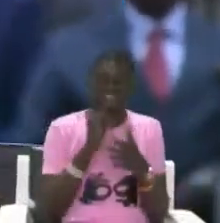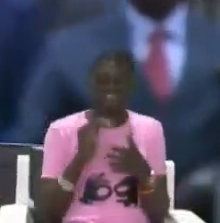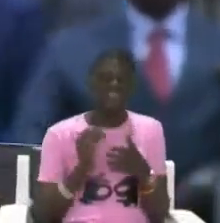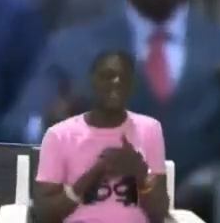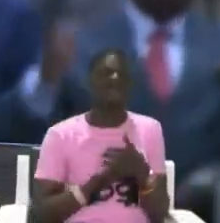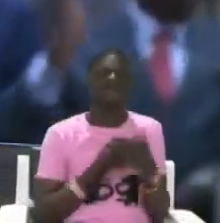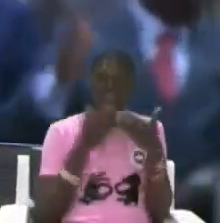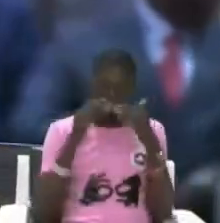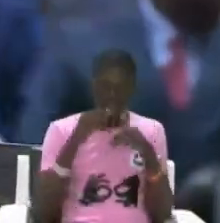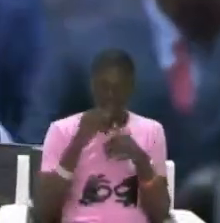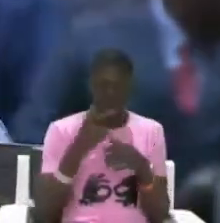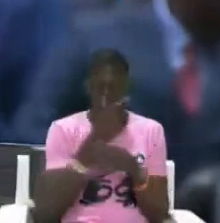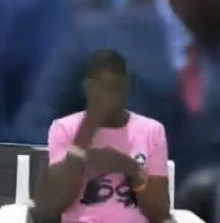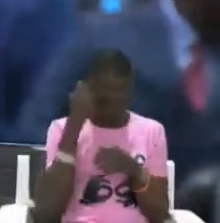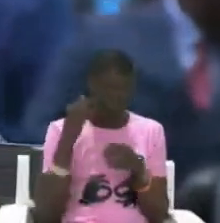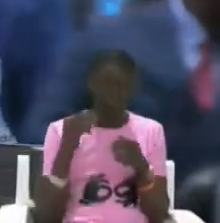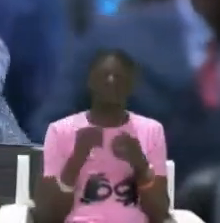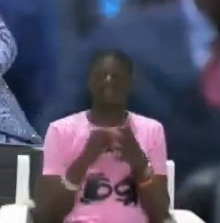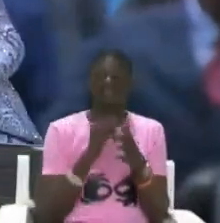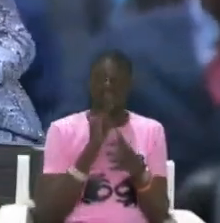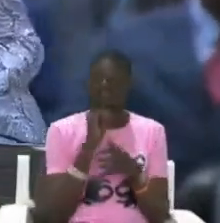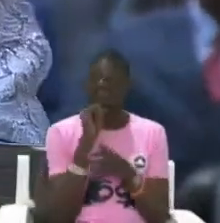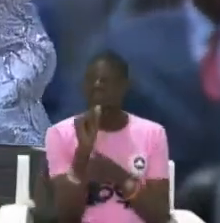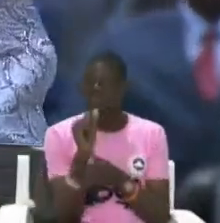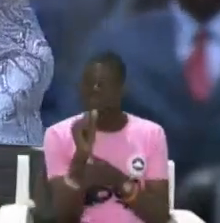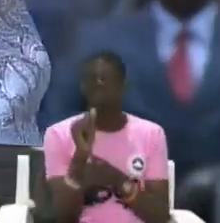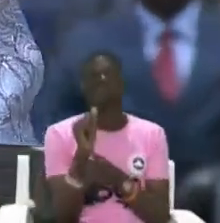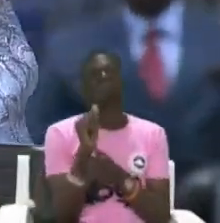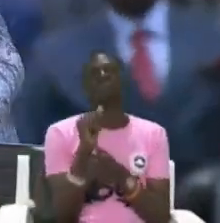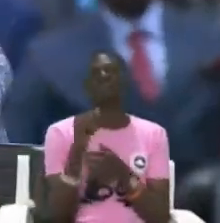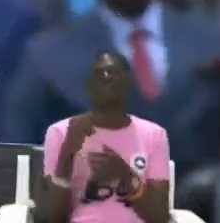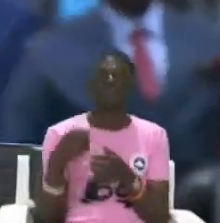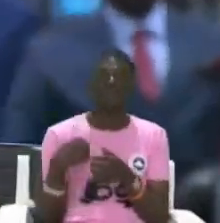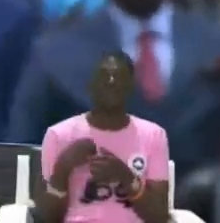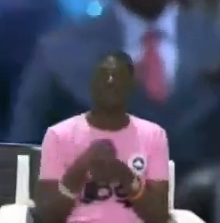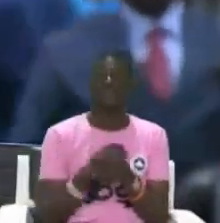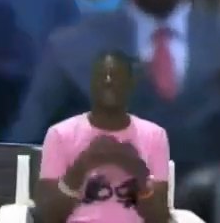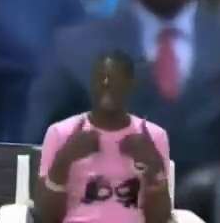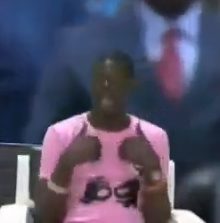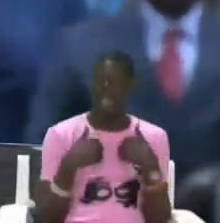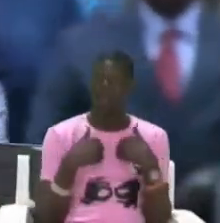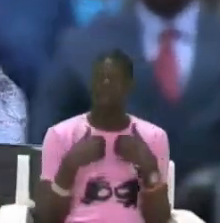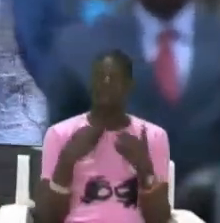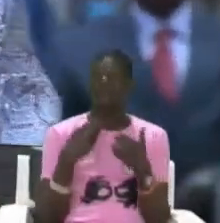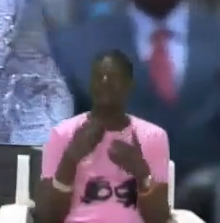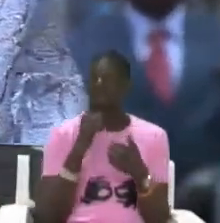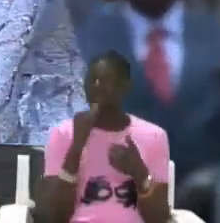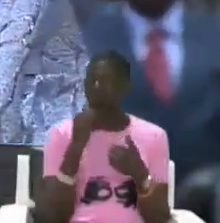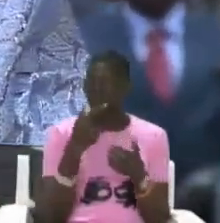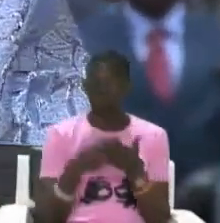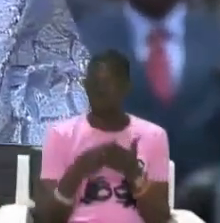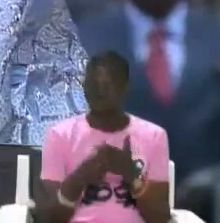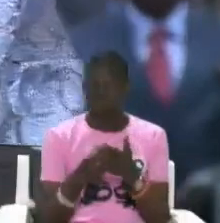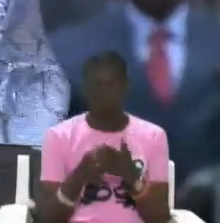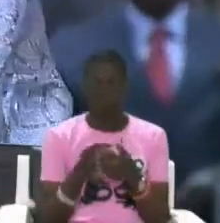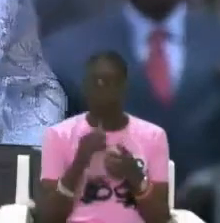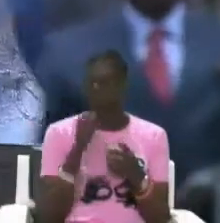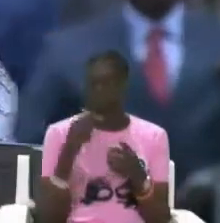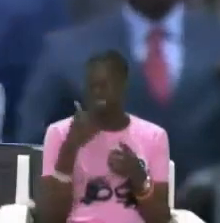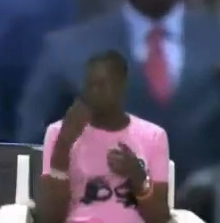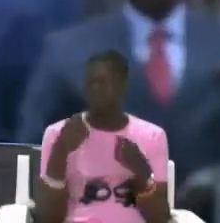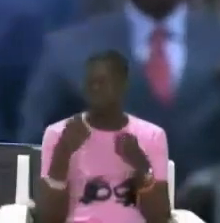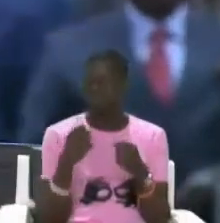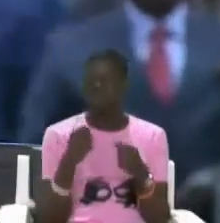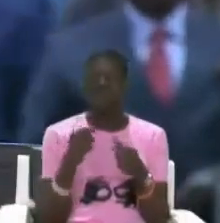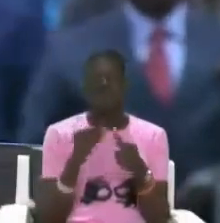thanksgiving. Because it is not because we have the money. It is not because we have the strength better than